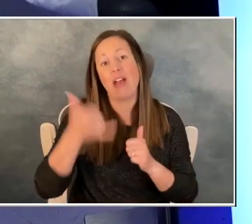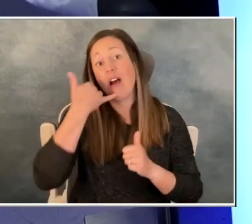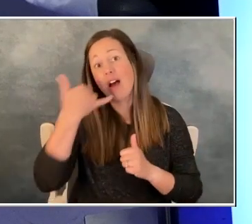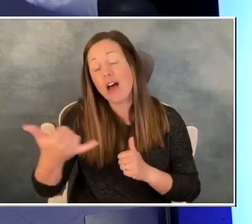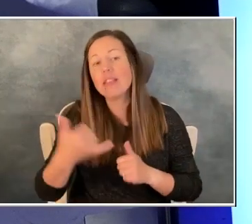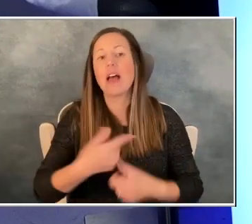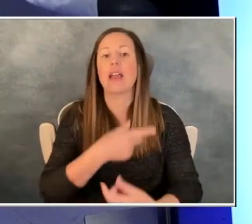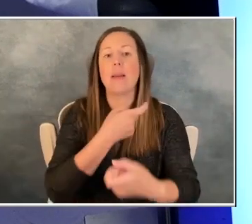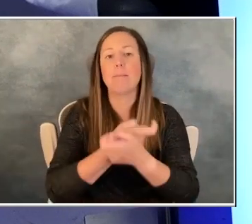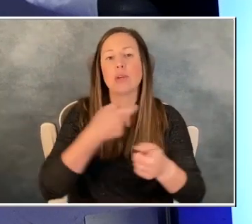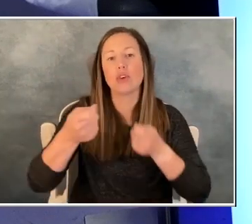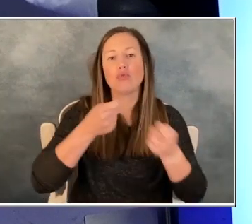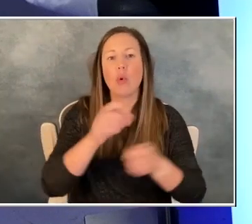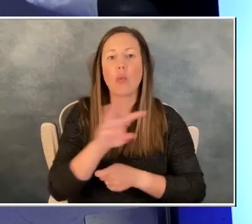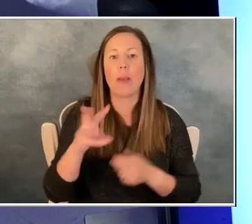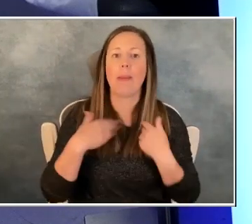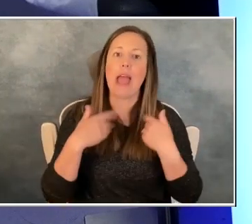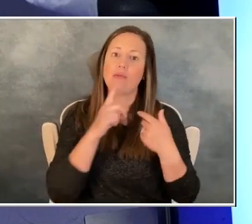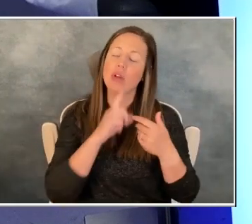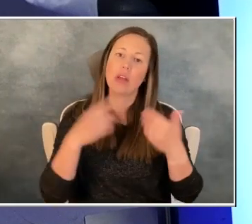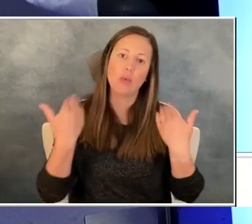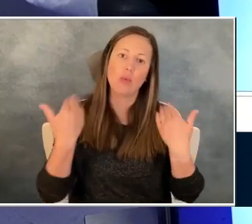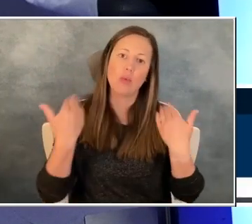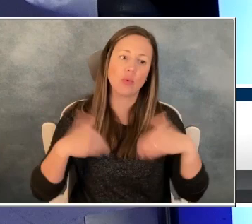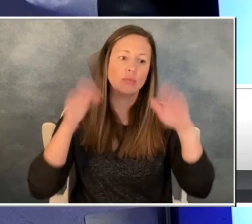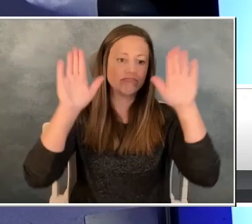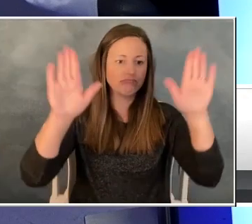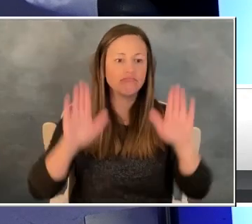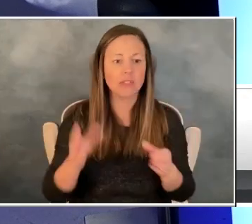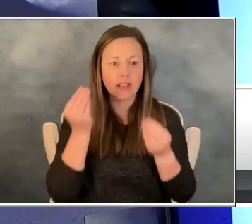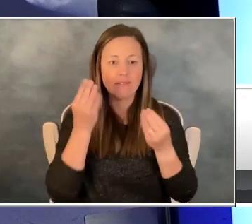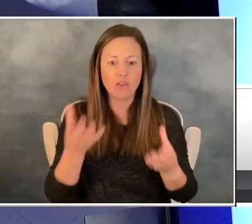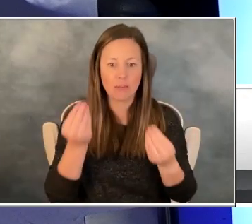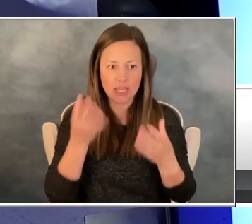some fantastic information, so we'd love to direct you to